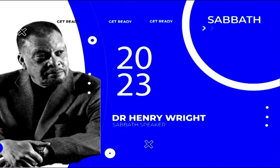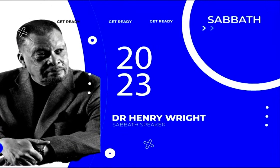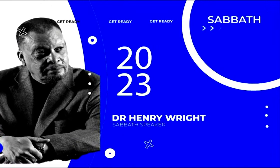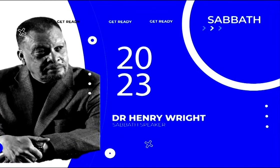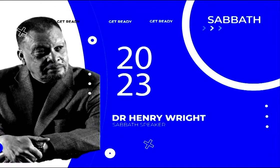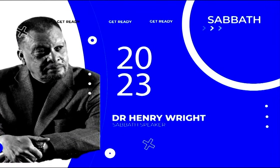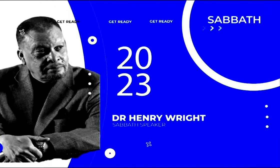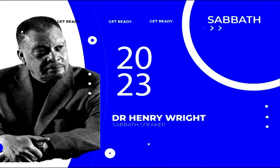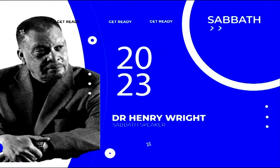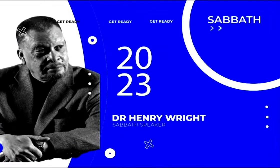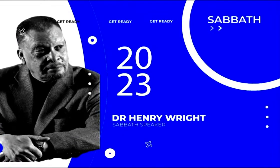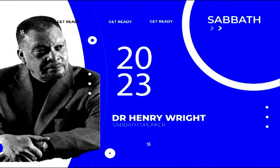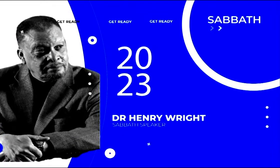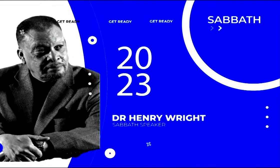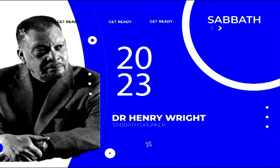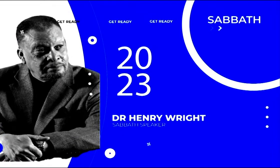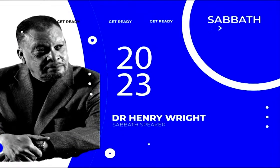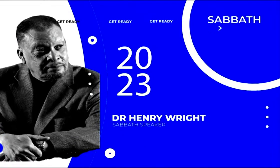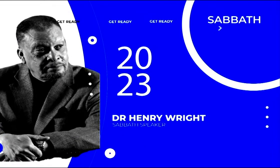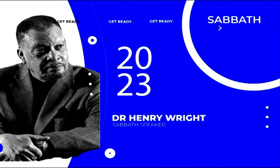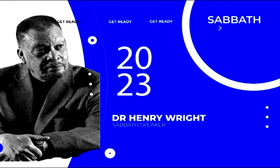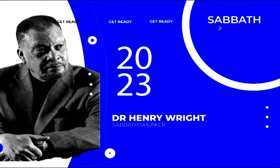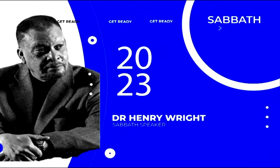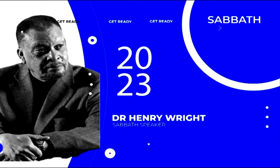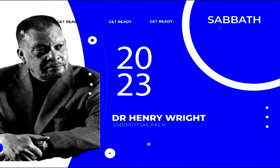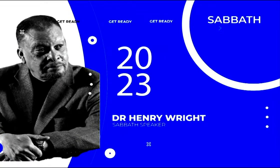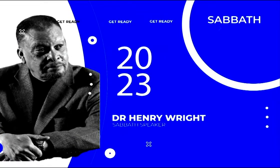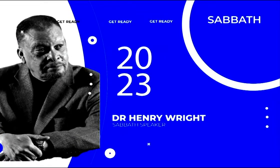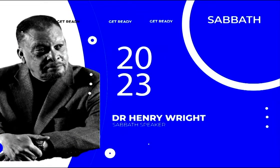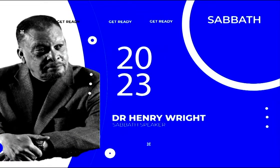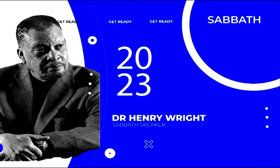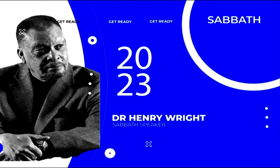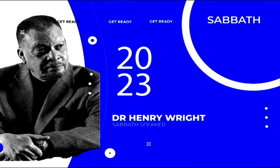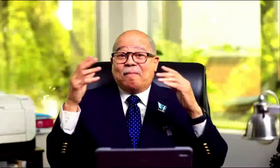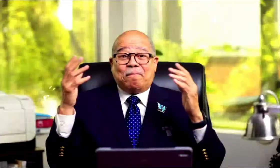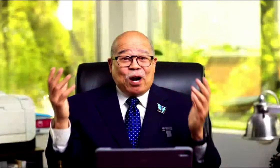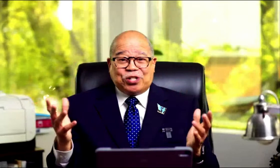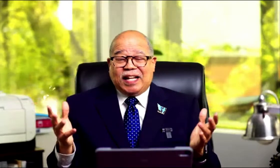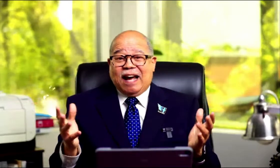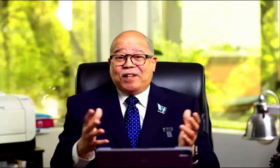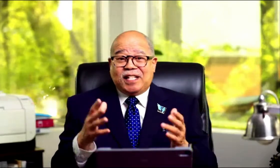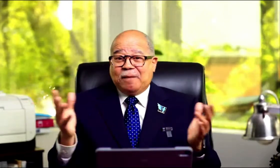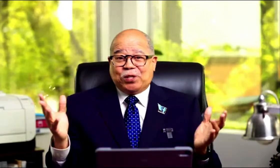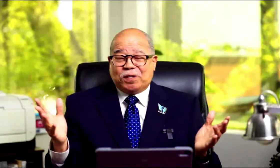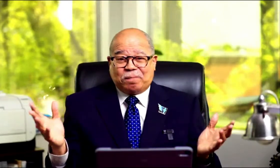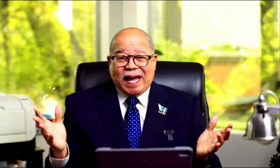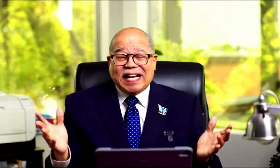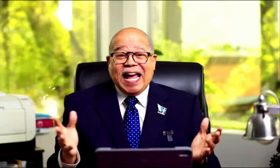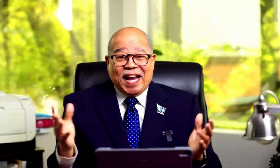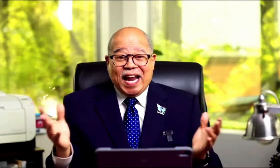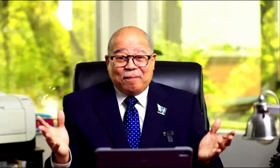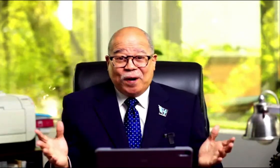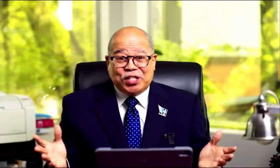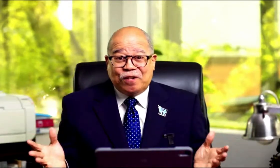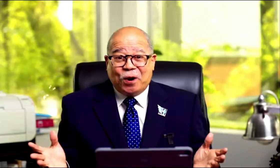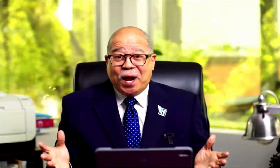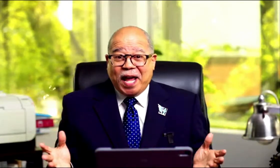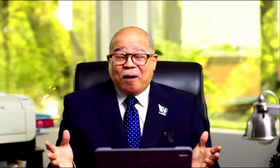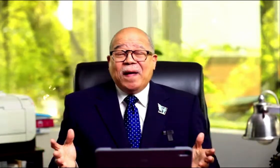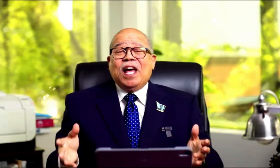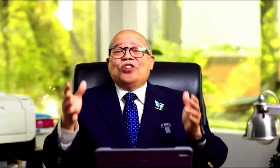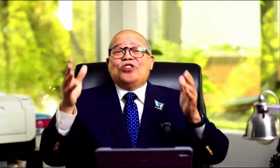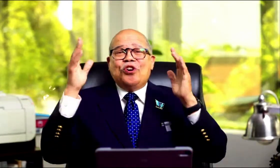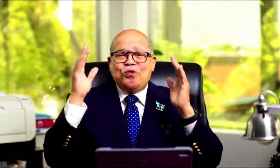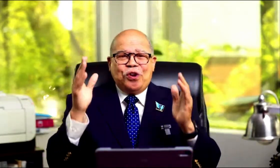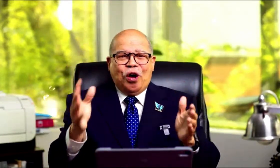Henry Wright, who is our former conference president, and I personally have the deepest respect and admiration